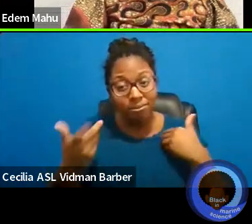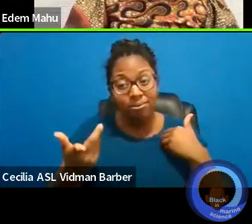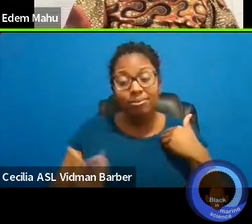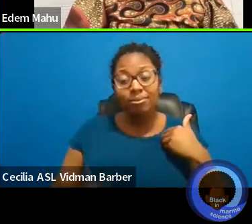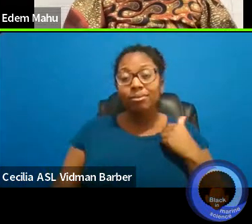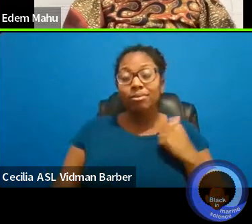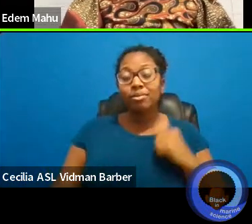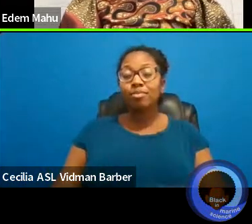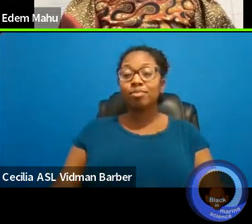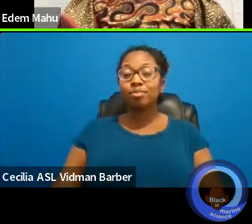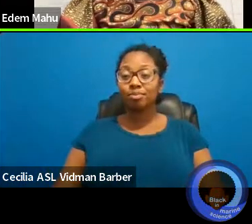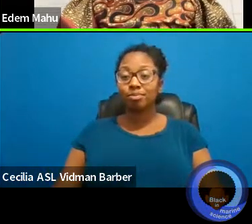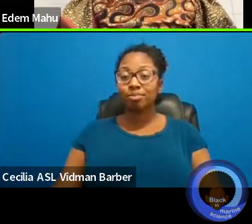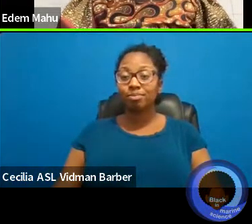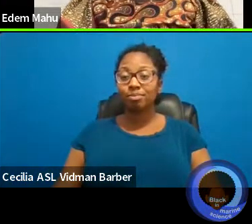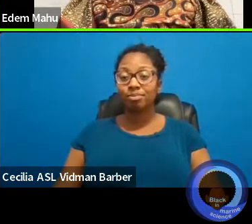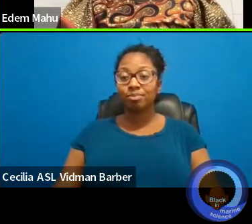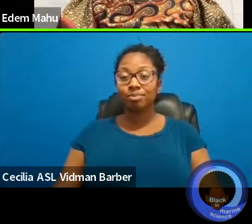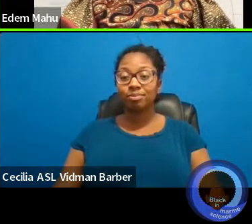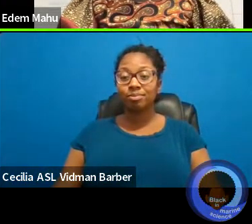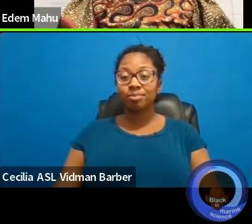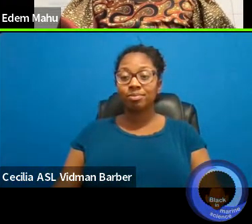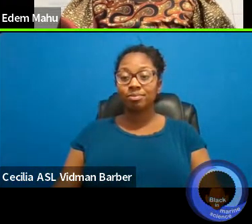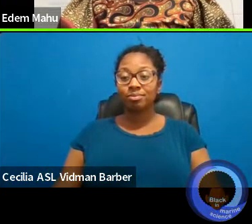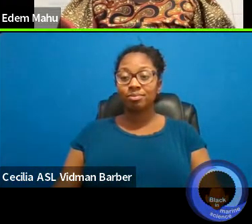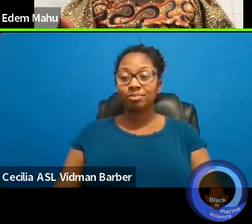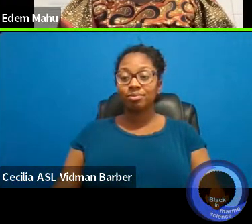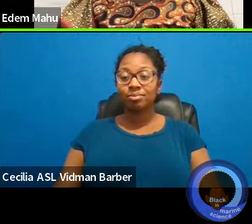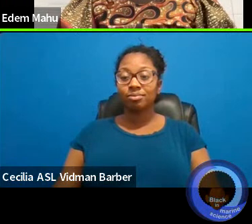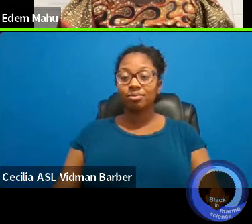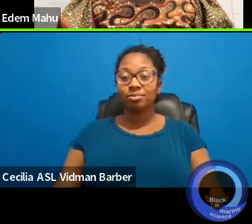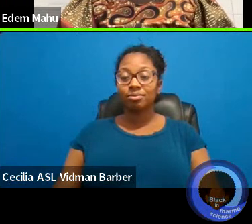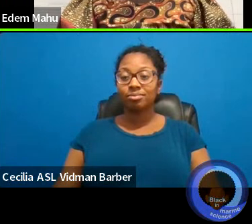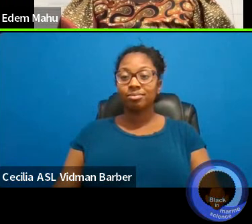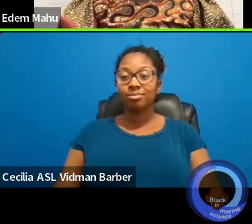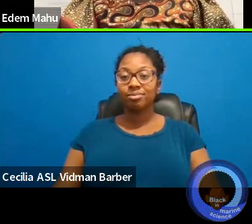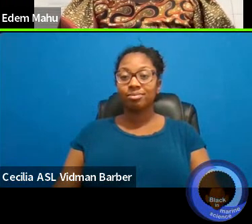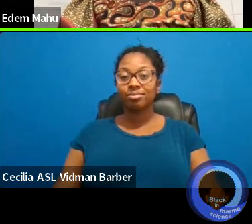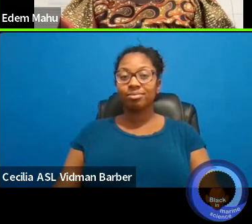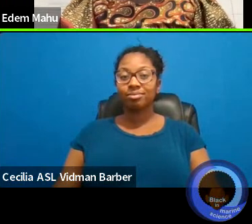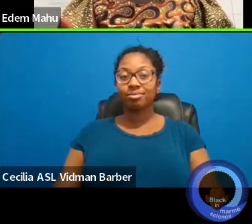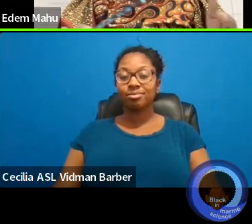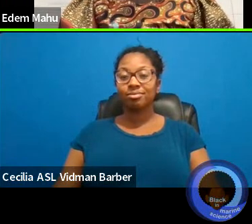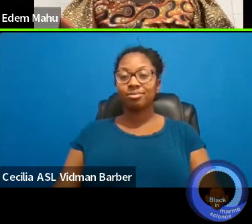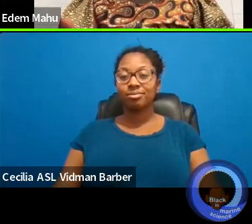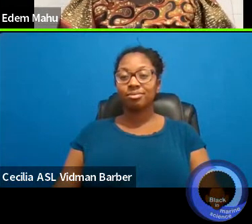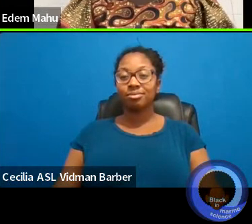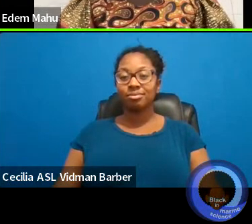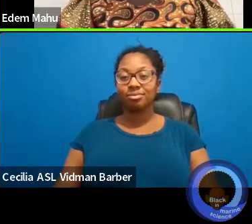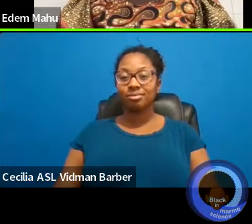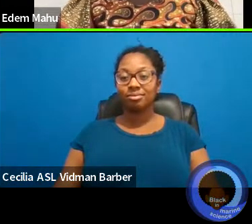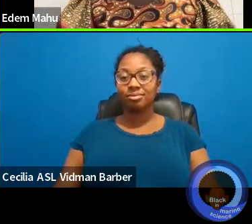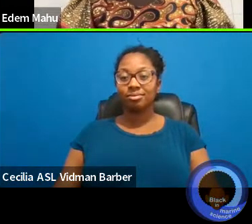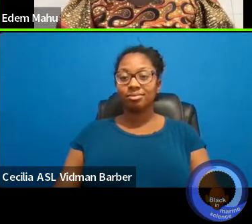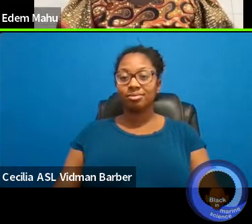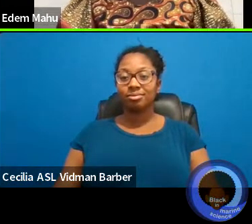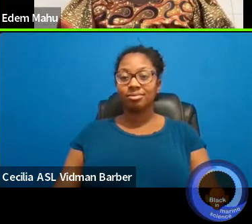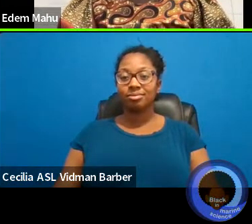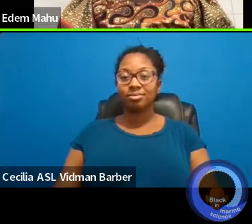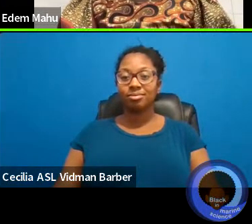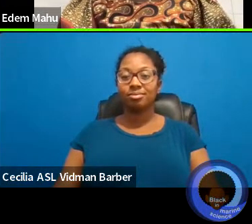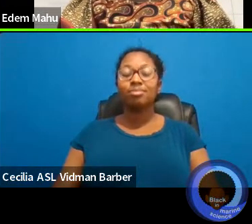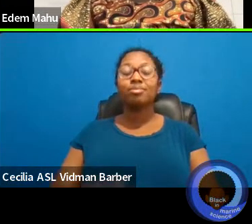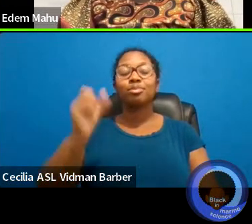Yes, so for me, I think that first of all, we as a